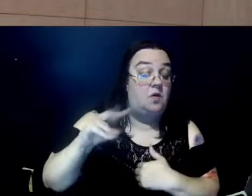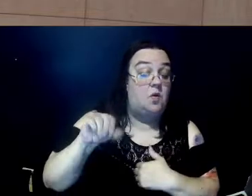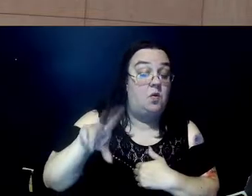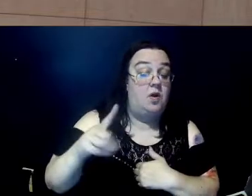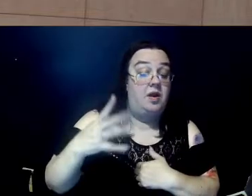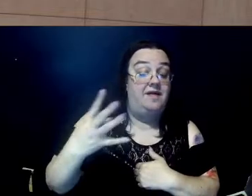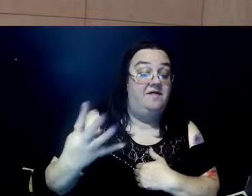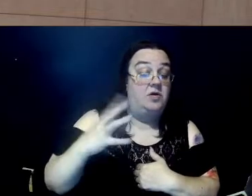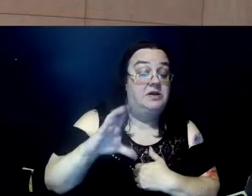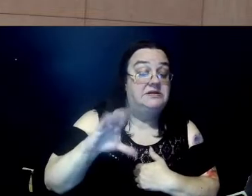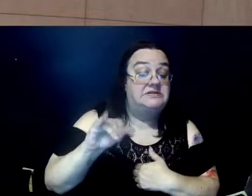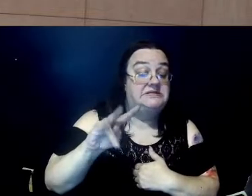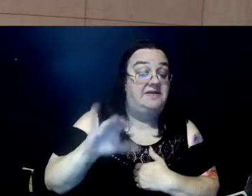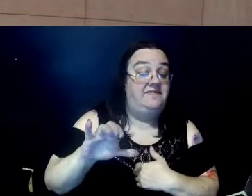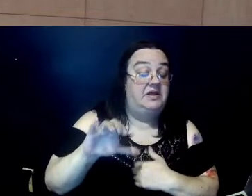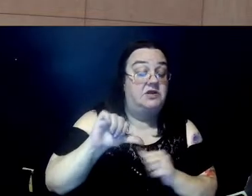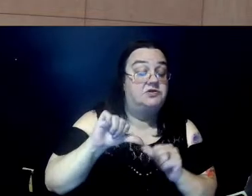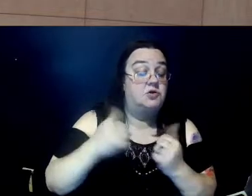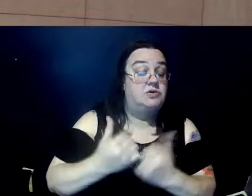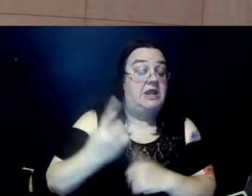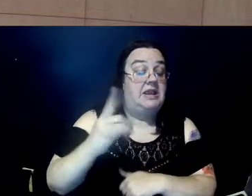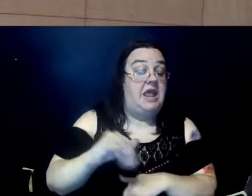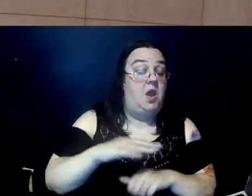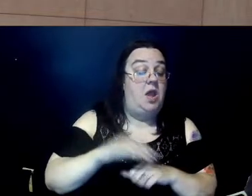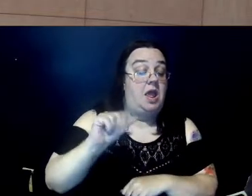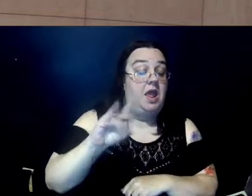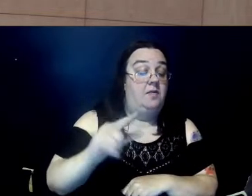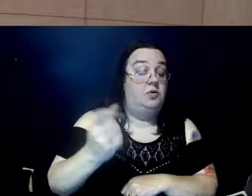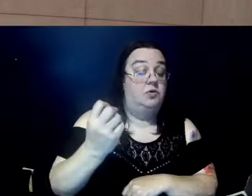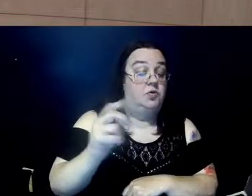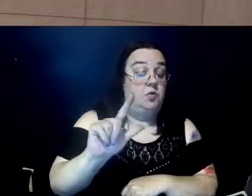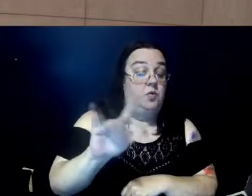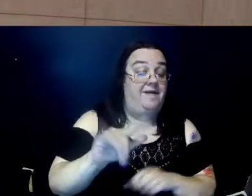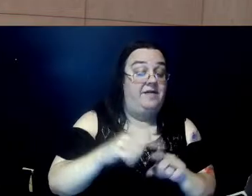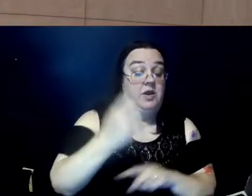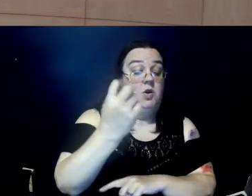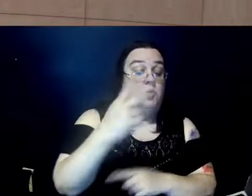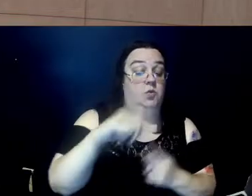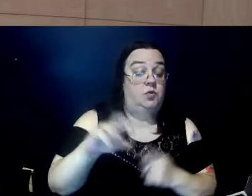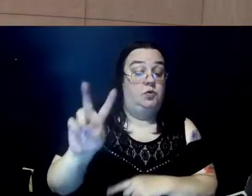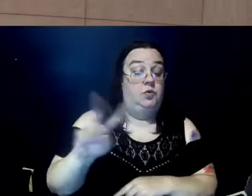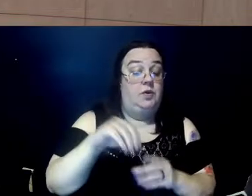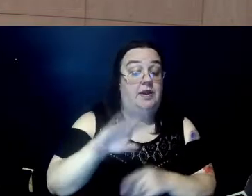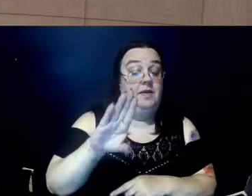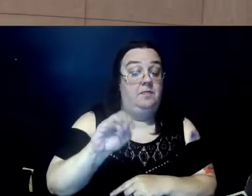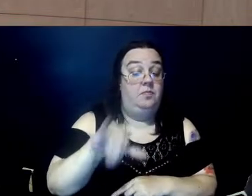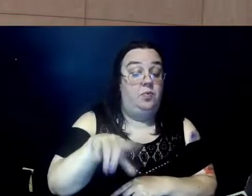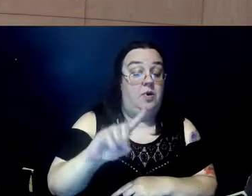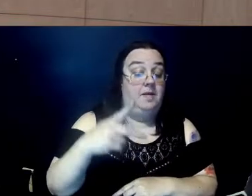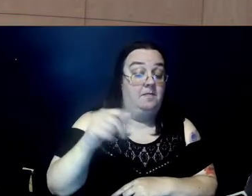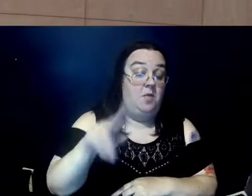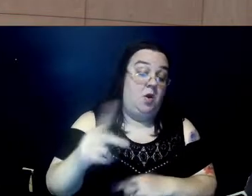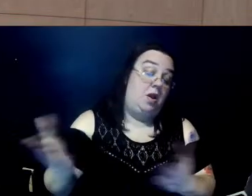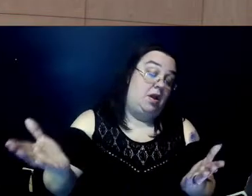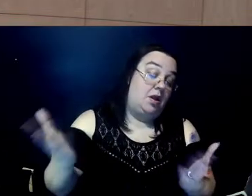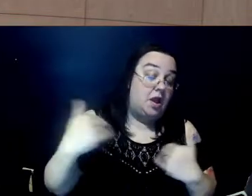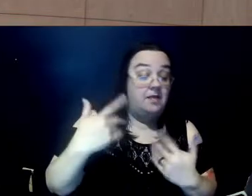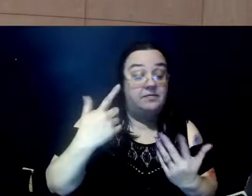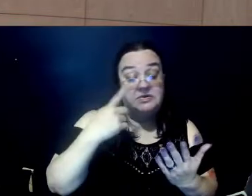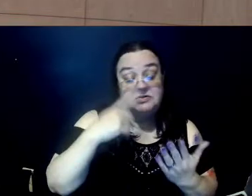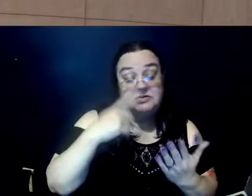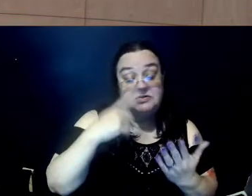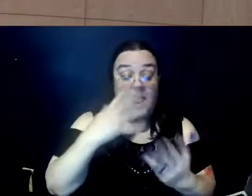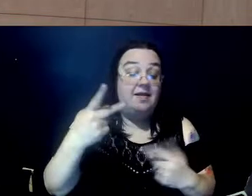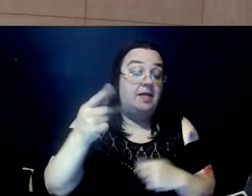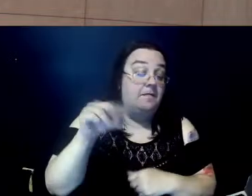Civic Association Day on April 25th from noon to 2 in Boyd Park. So please come out, check out the lovely park, and